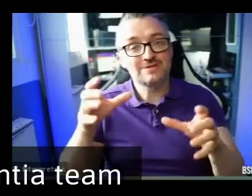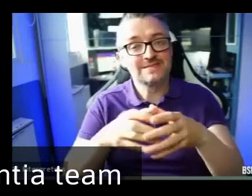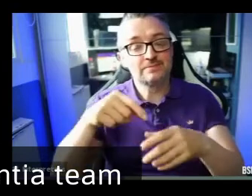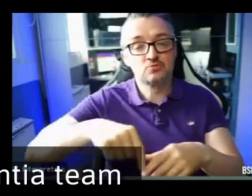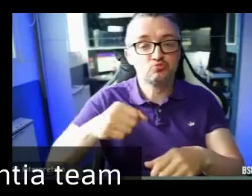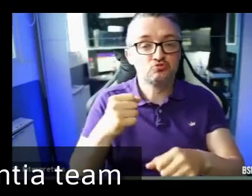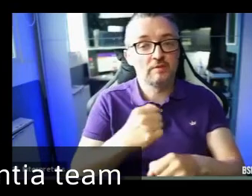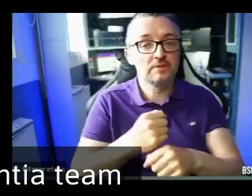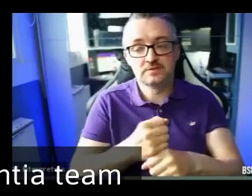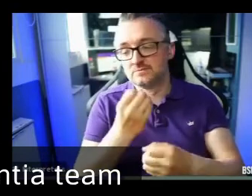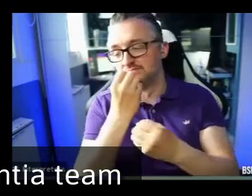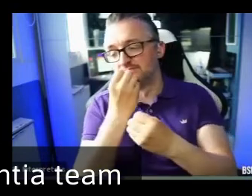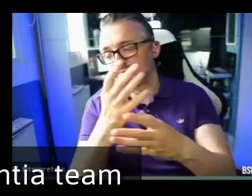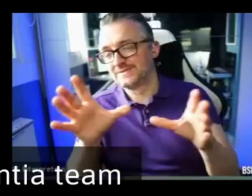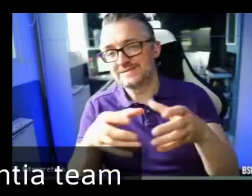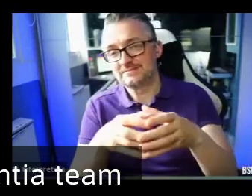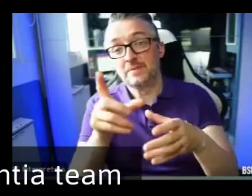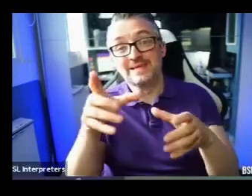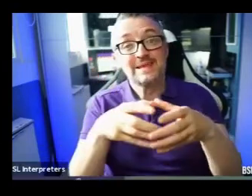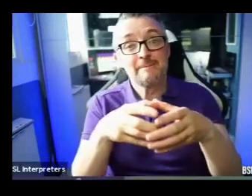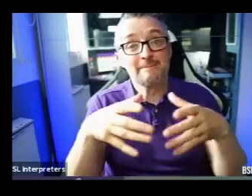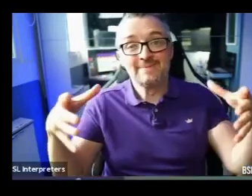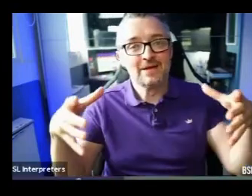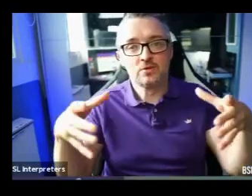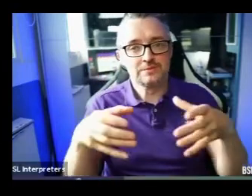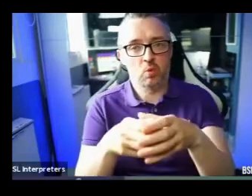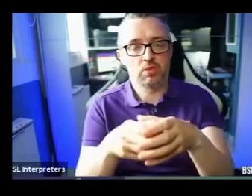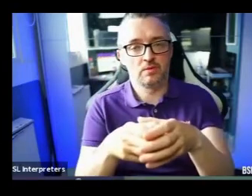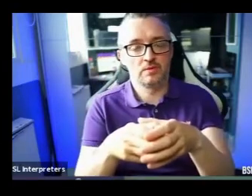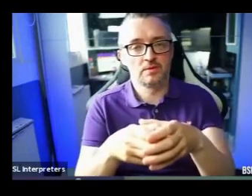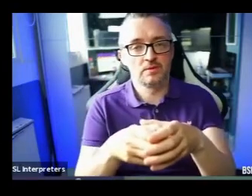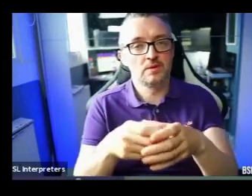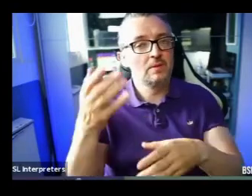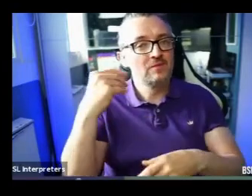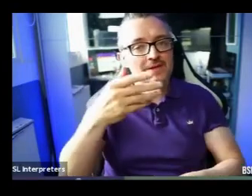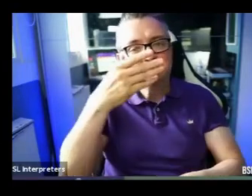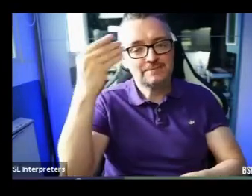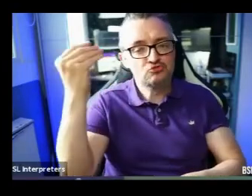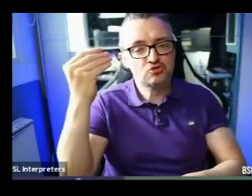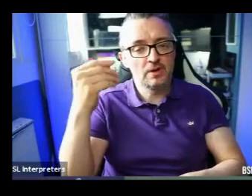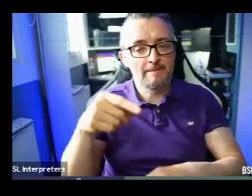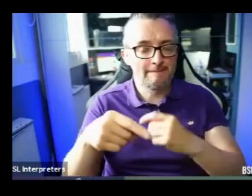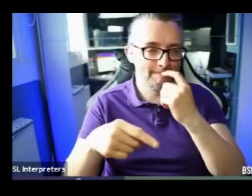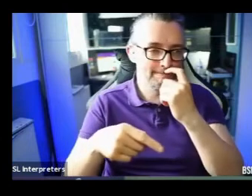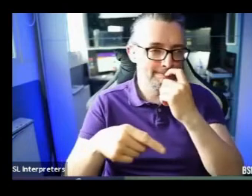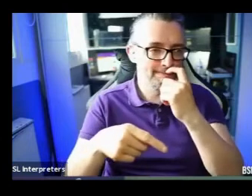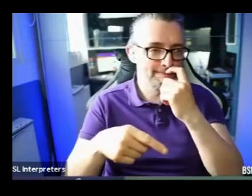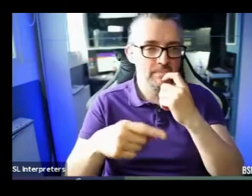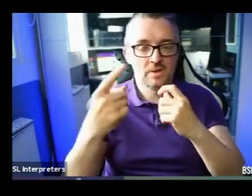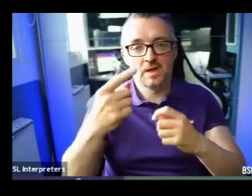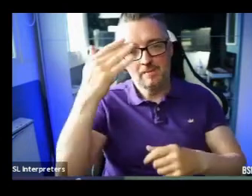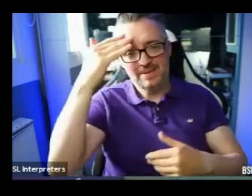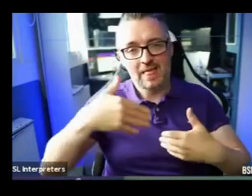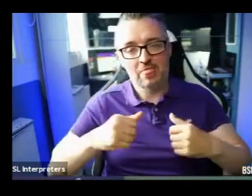the dementia team within Scottish Government are a fantastic team, but they're a tiny team. It used to be the case that dementia would have been